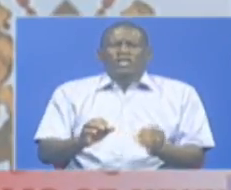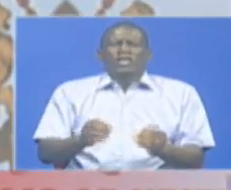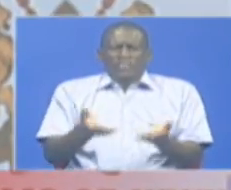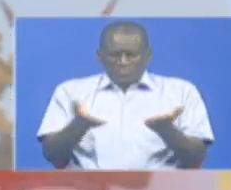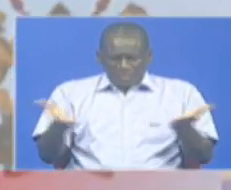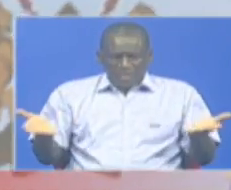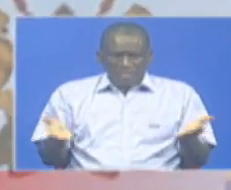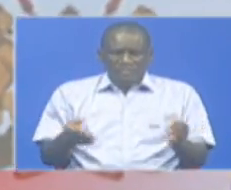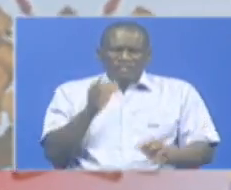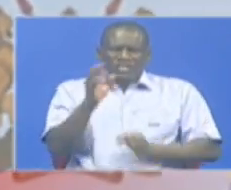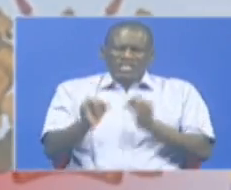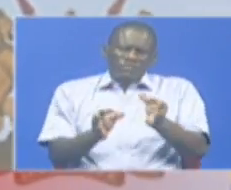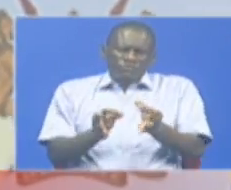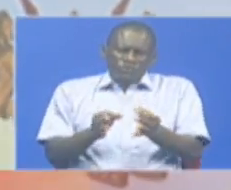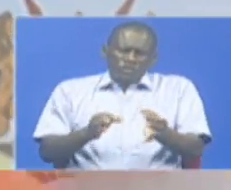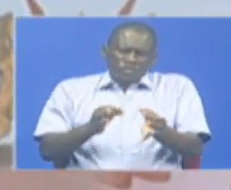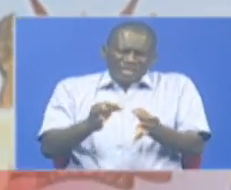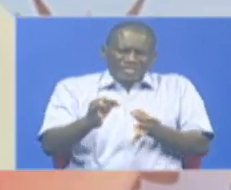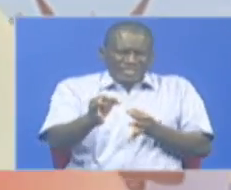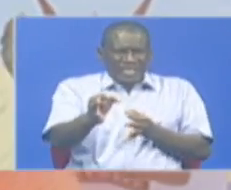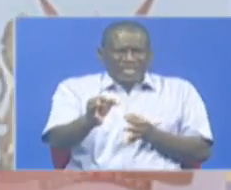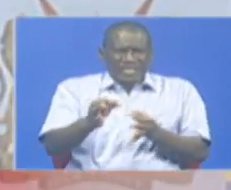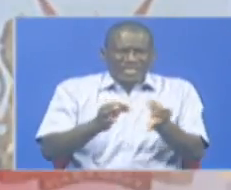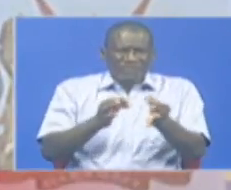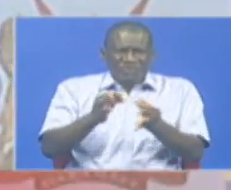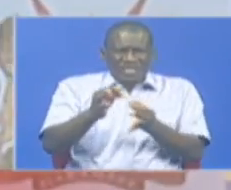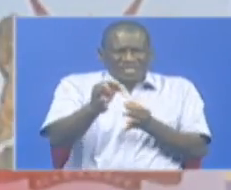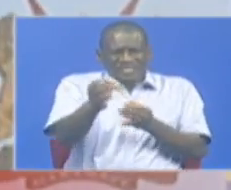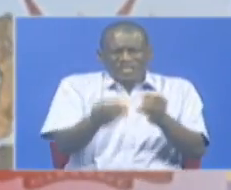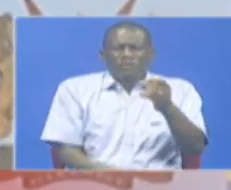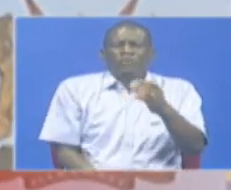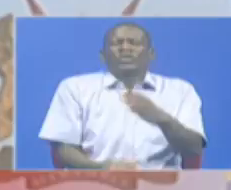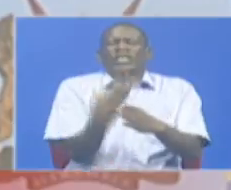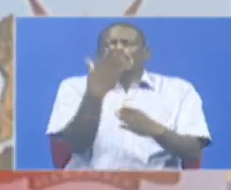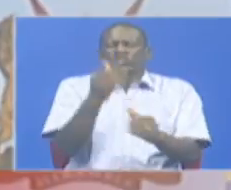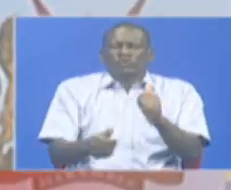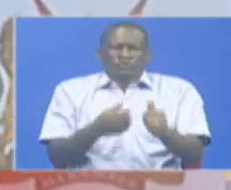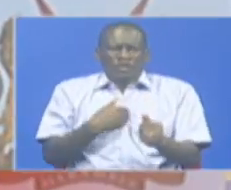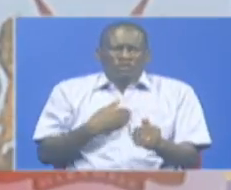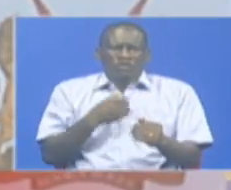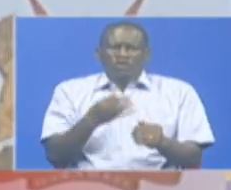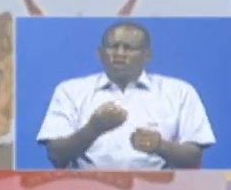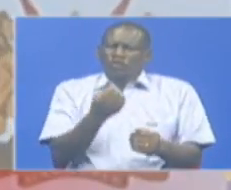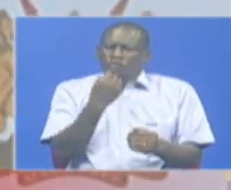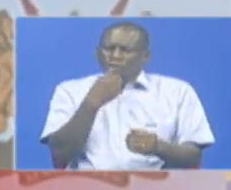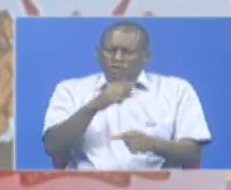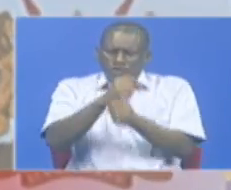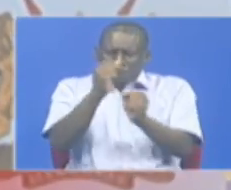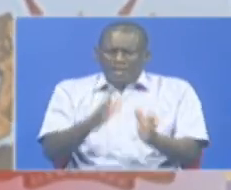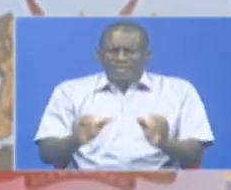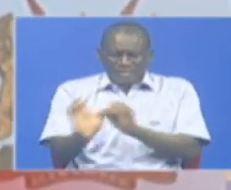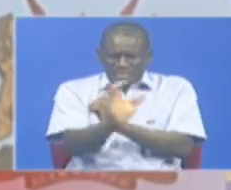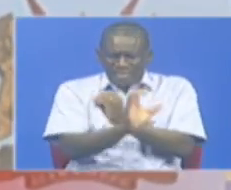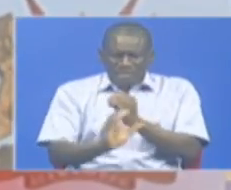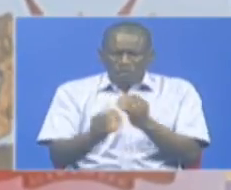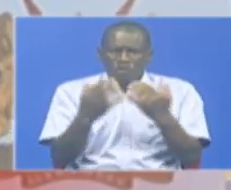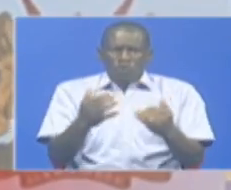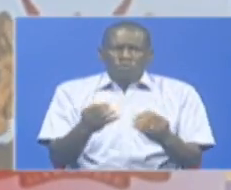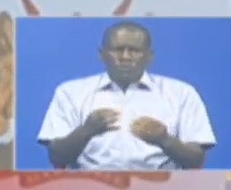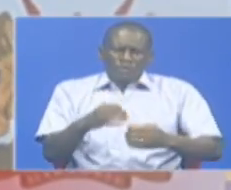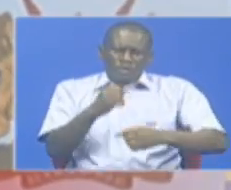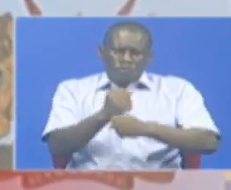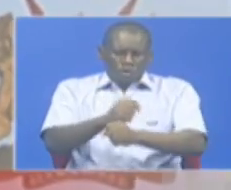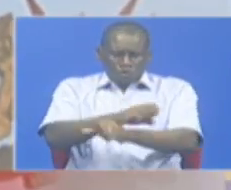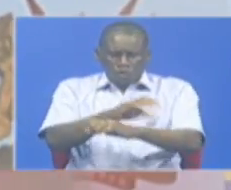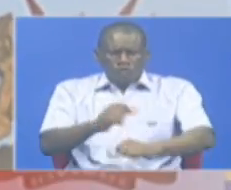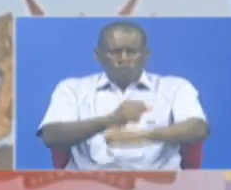we extend the current production capacity we have of our medical workers in the country, we shall go an extra mile to